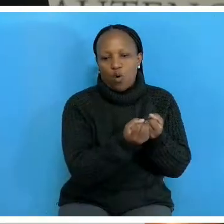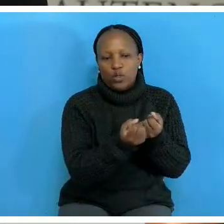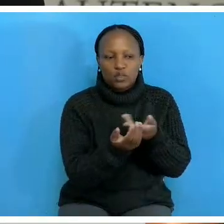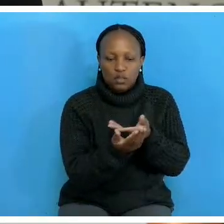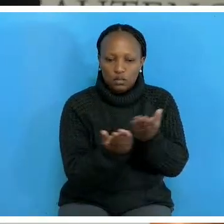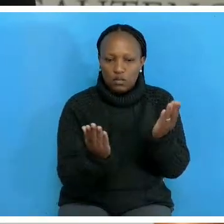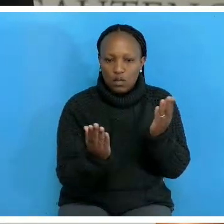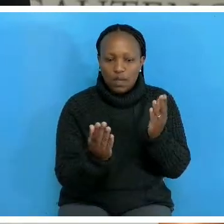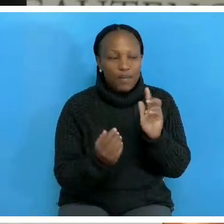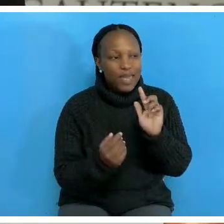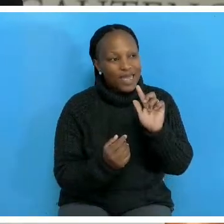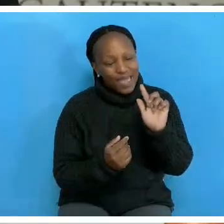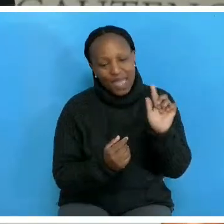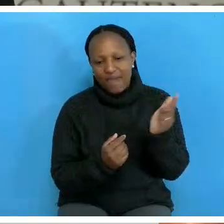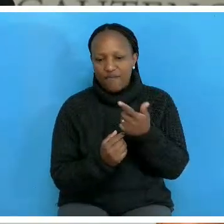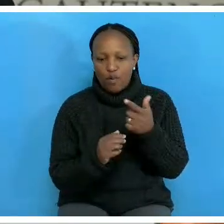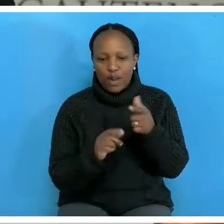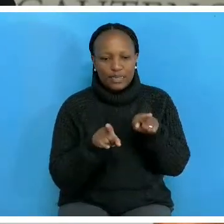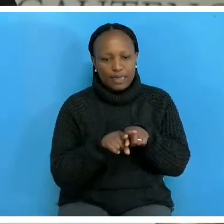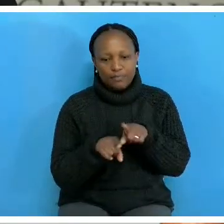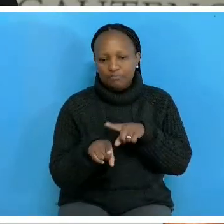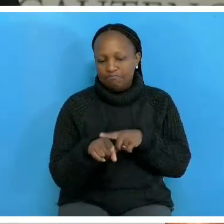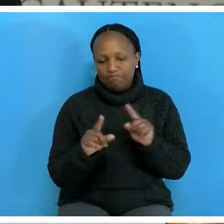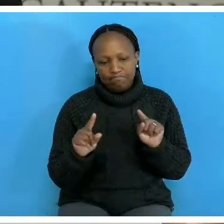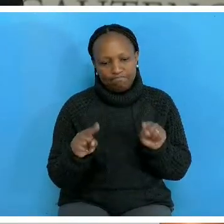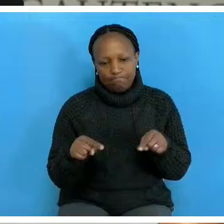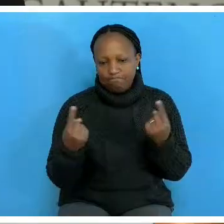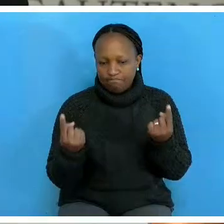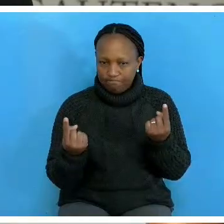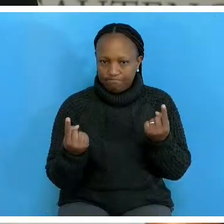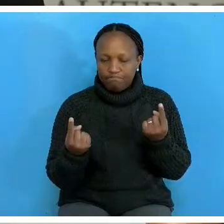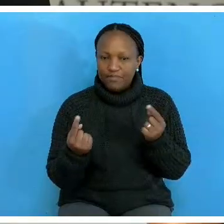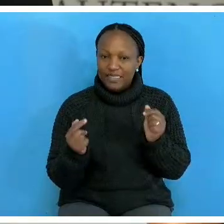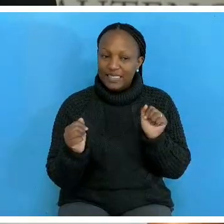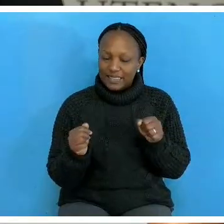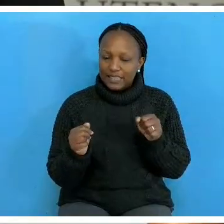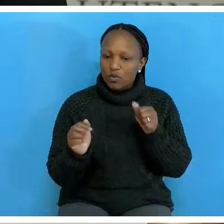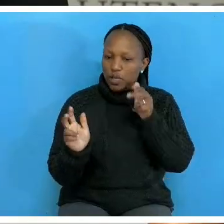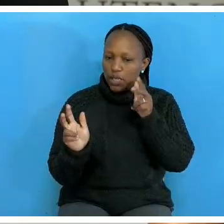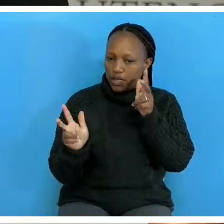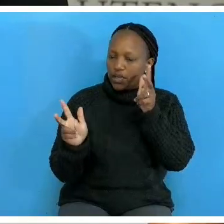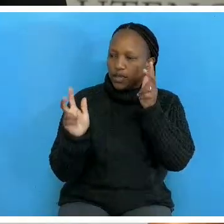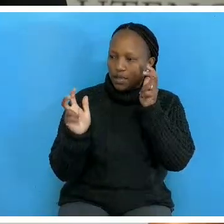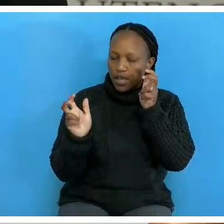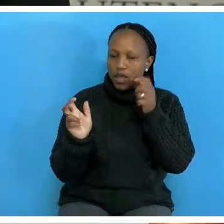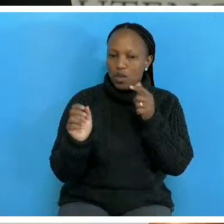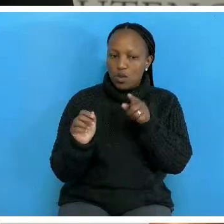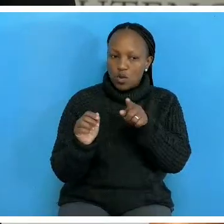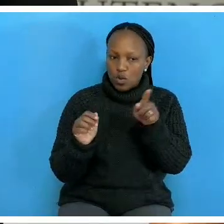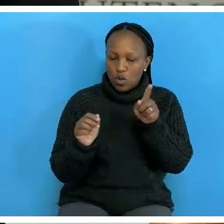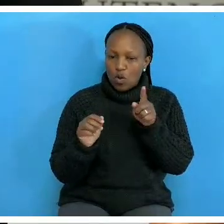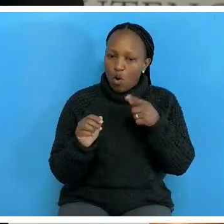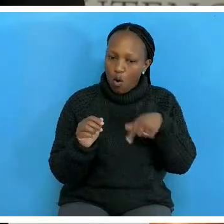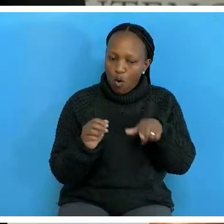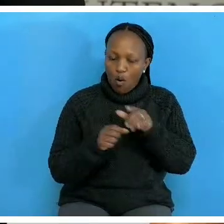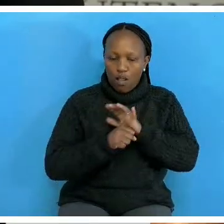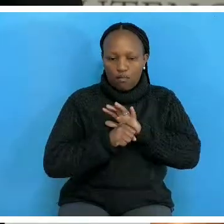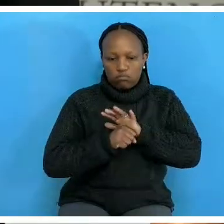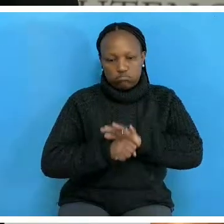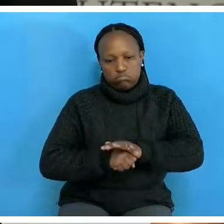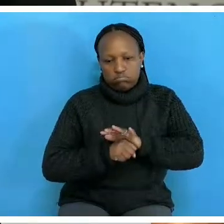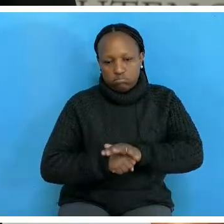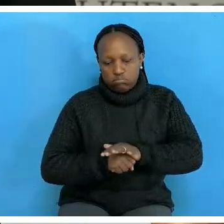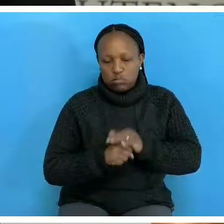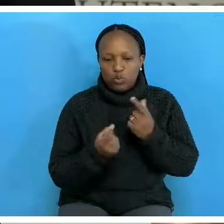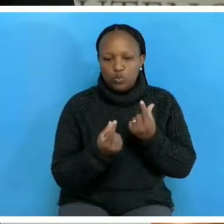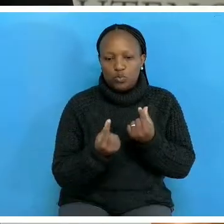not going to reach everyone all at the same time, but we hear you. we are all under pressure to do